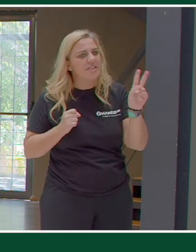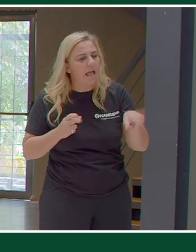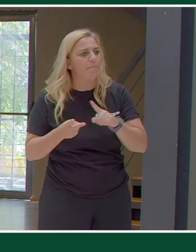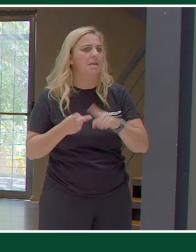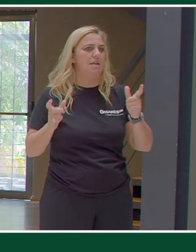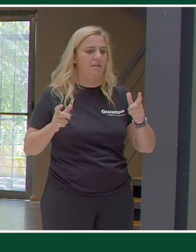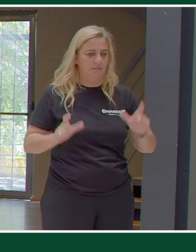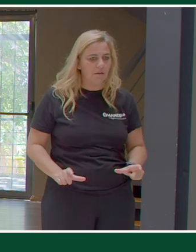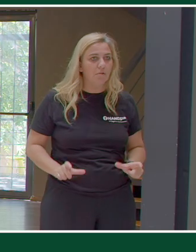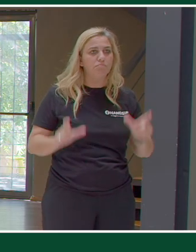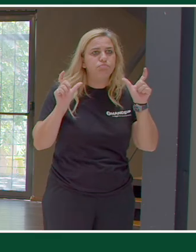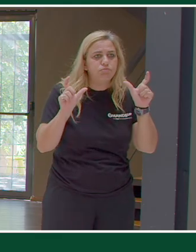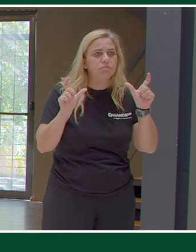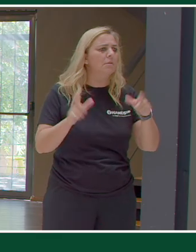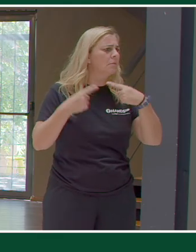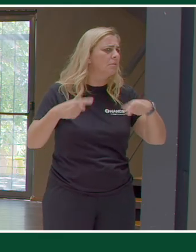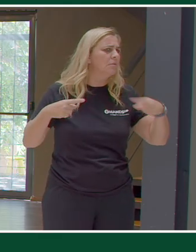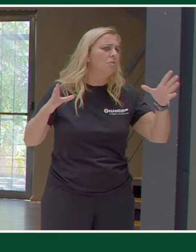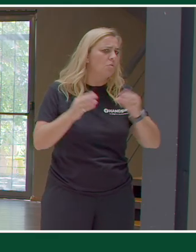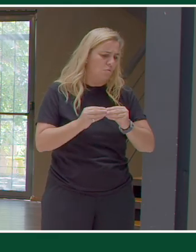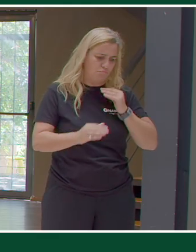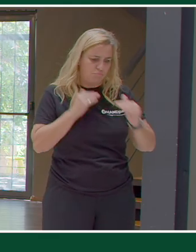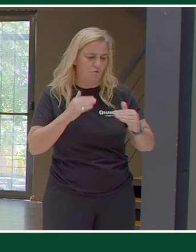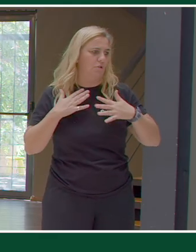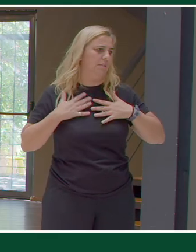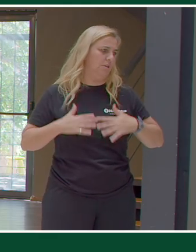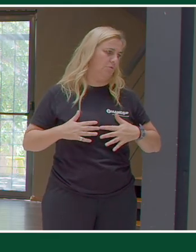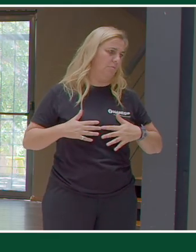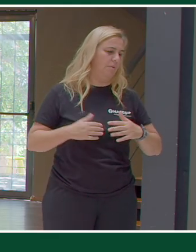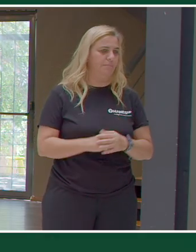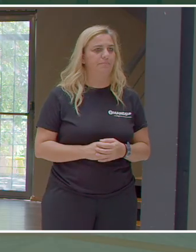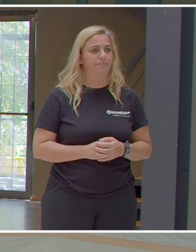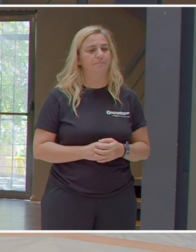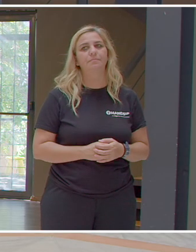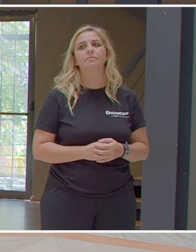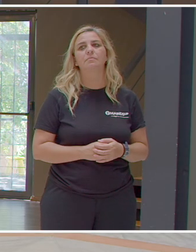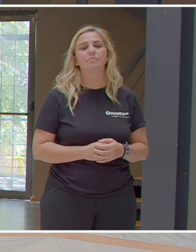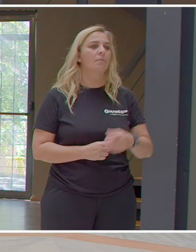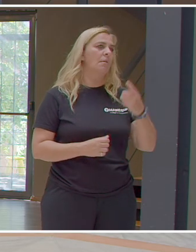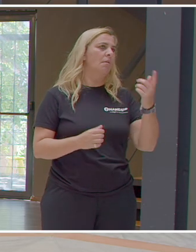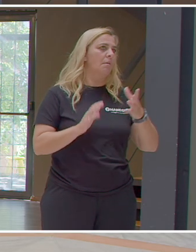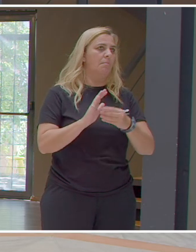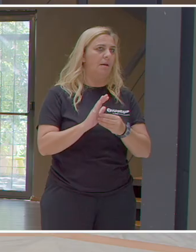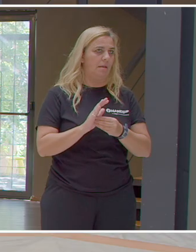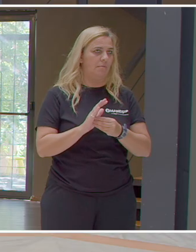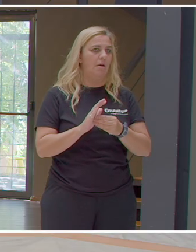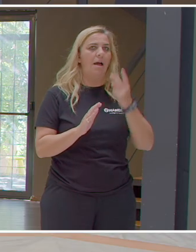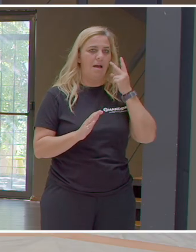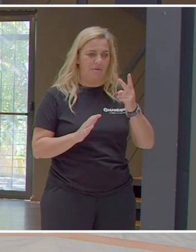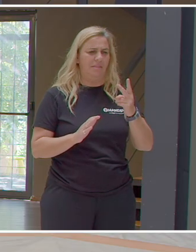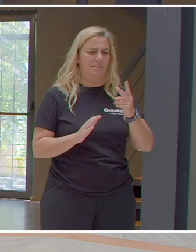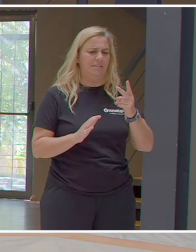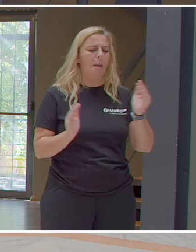these beneficial compounds, the short-chain fatty acids. There's like, when you look at the microbiome,